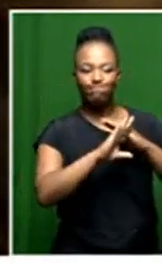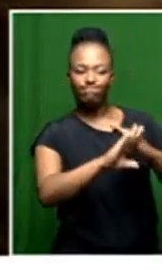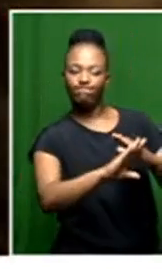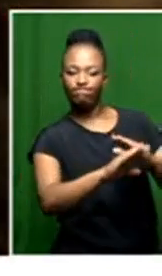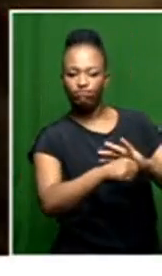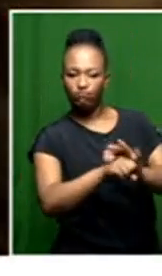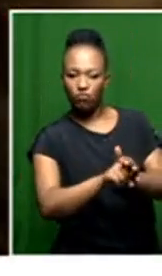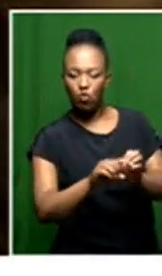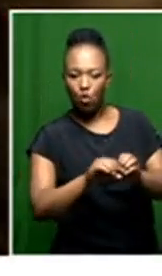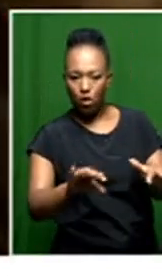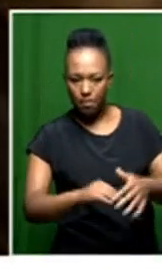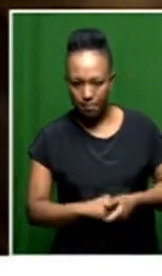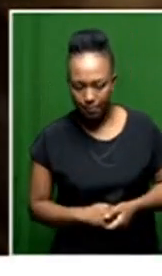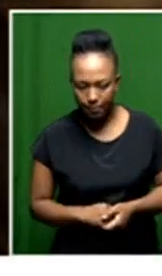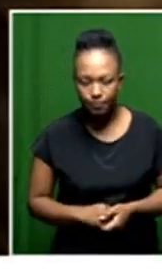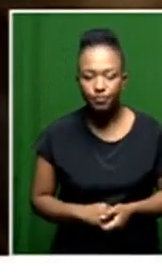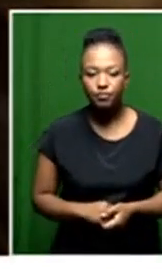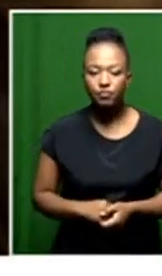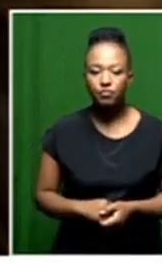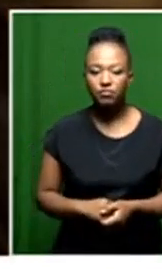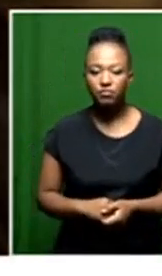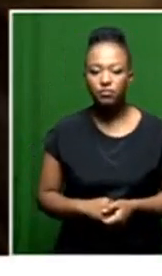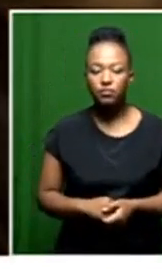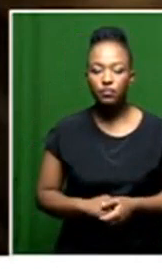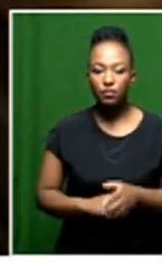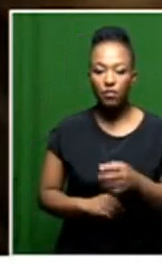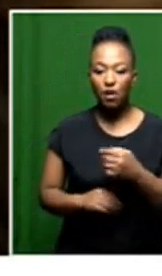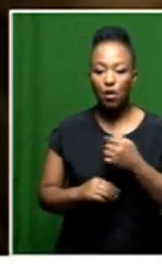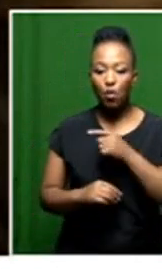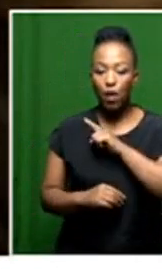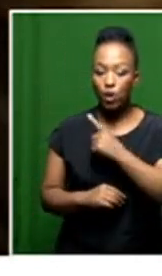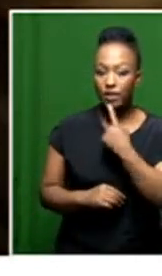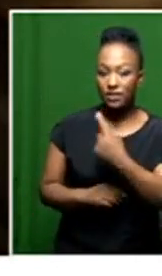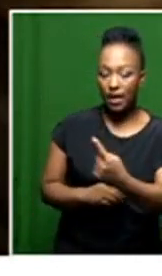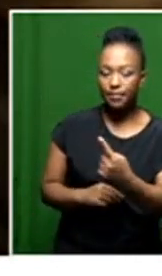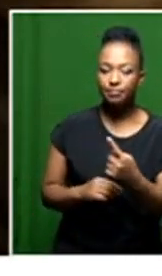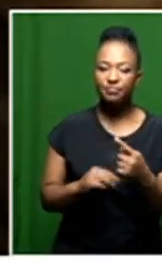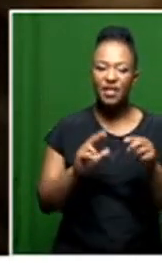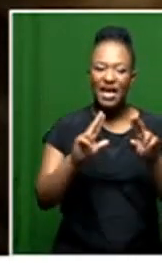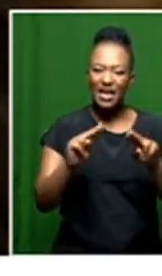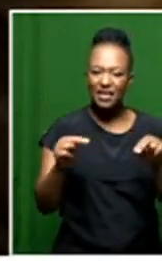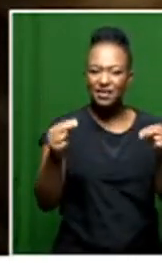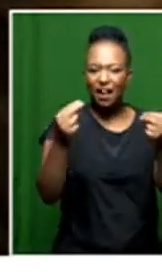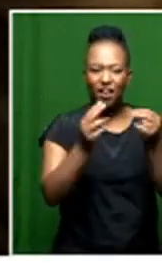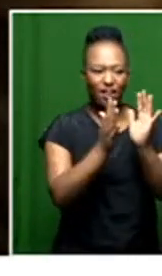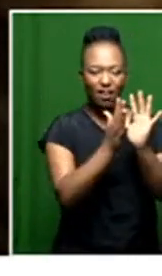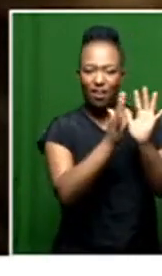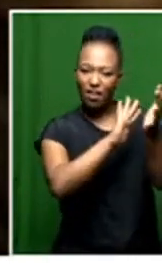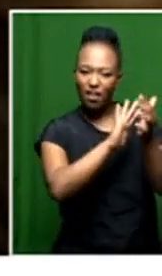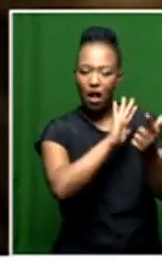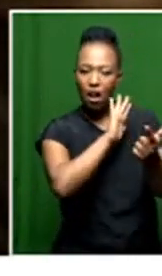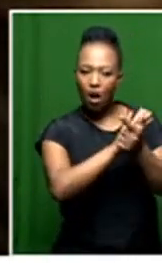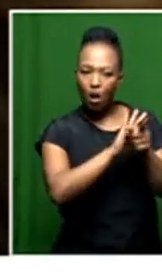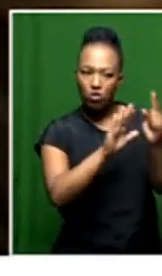this virus. So I think to say if we scrape the national state of disaster, but the public